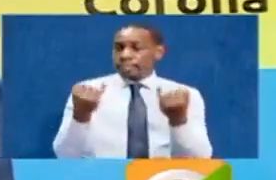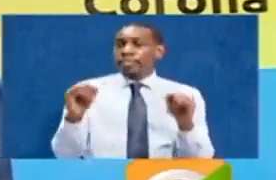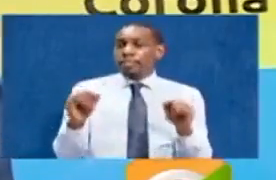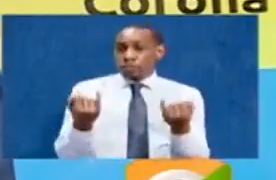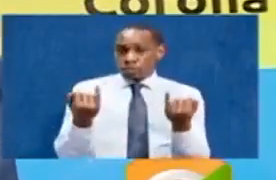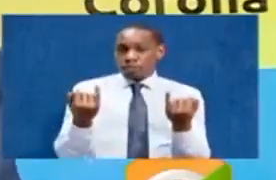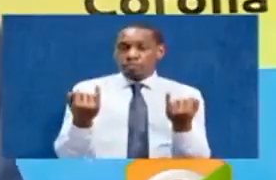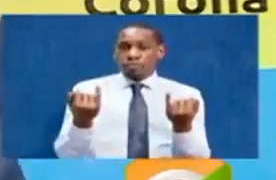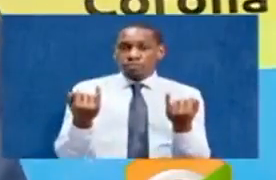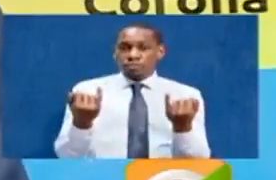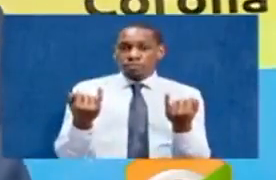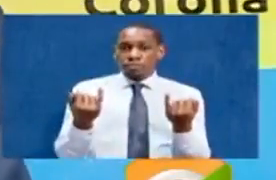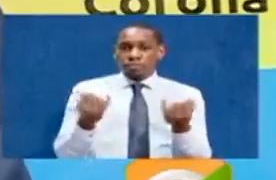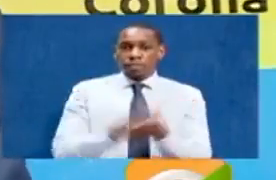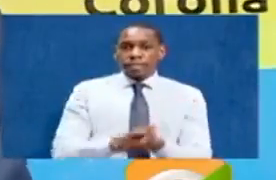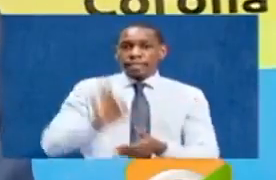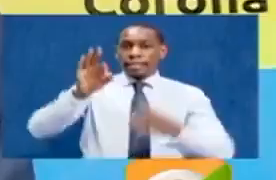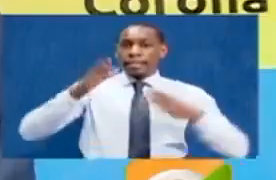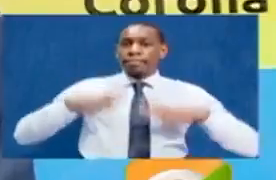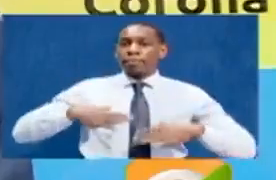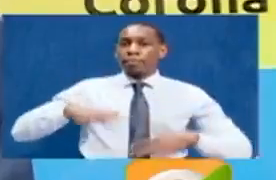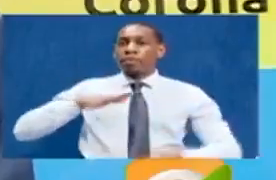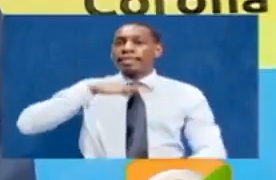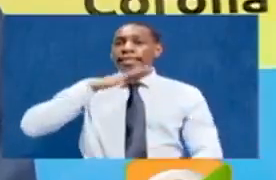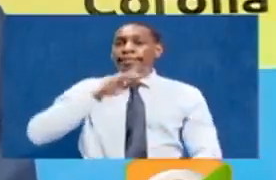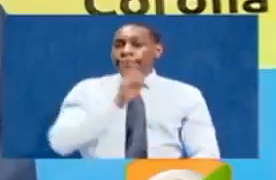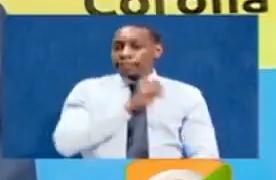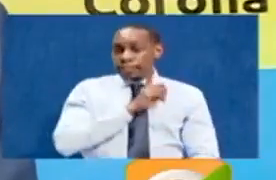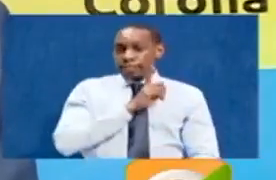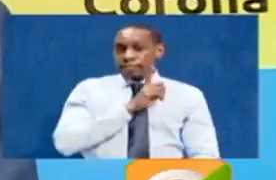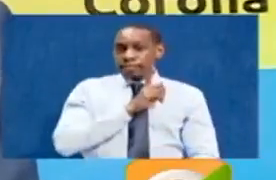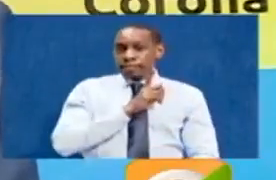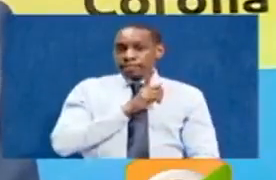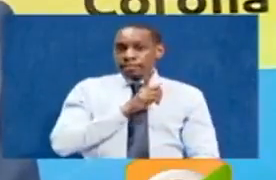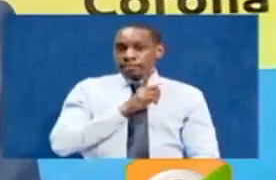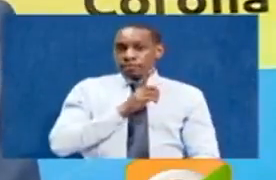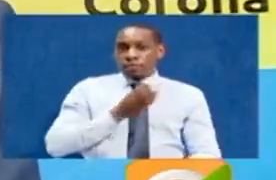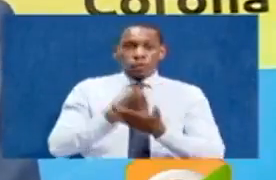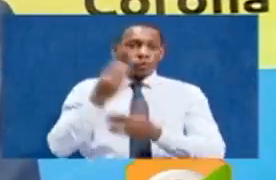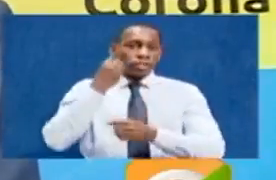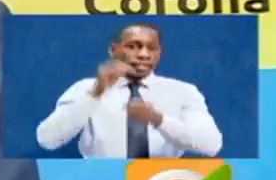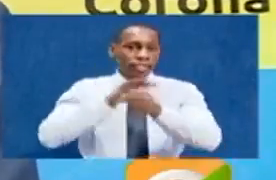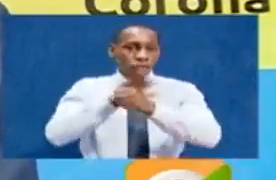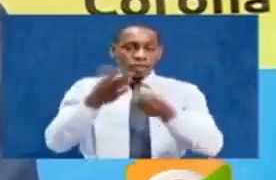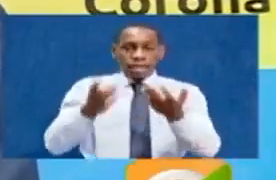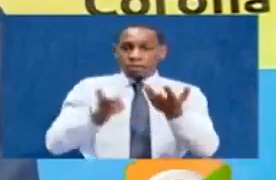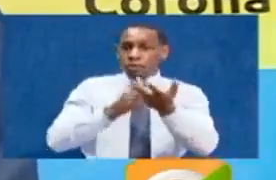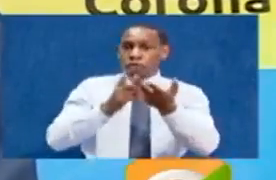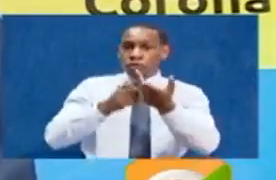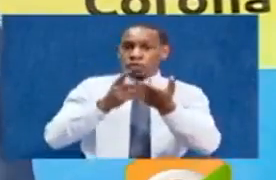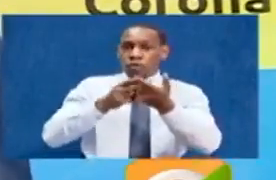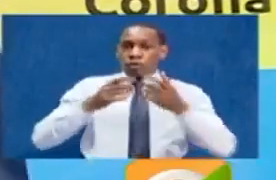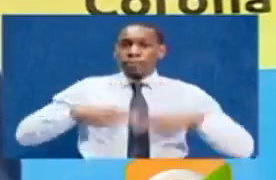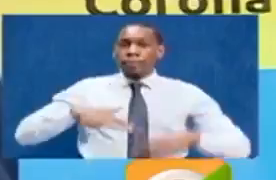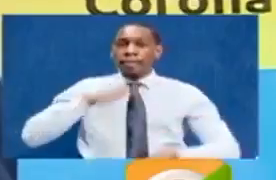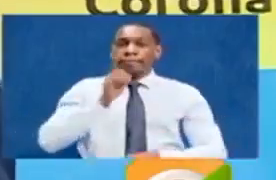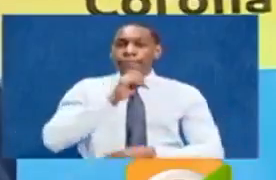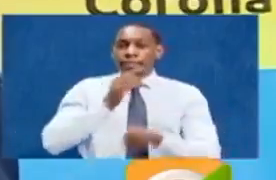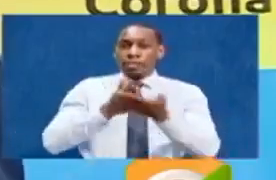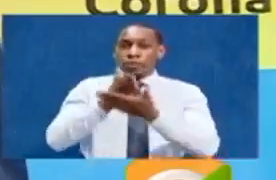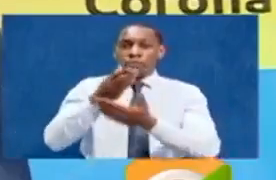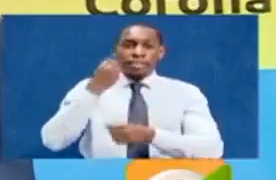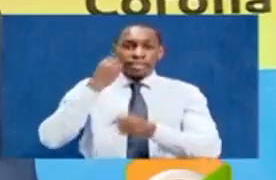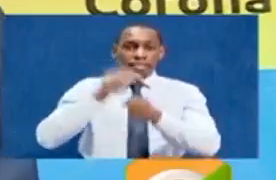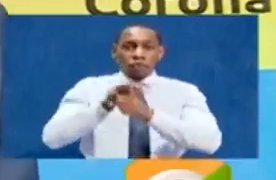On another sad note, we have lost 3 more patients to the virus, bringing the total number of fatalities